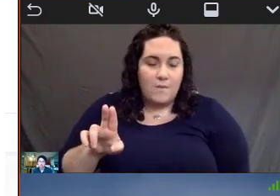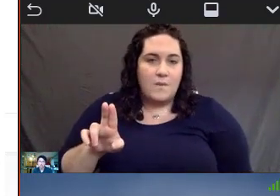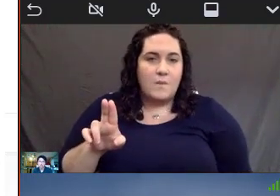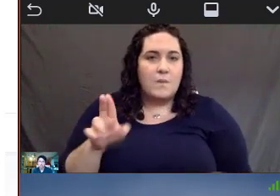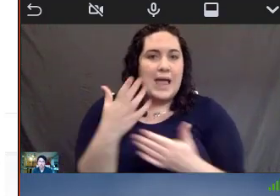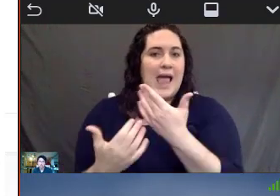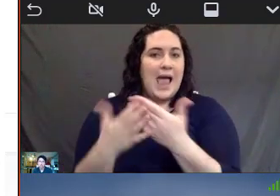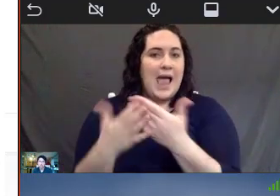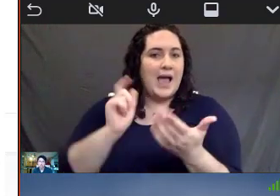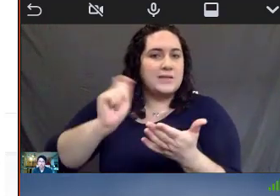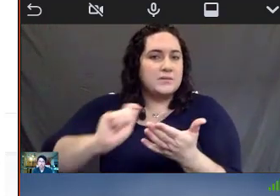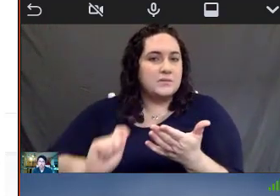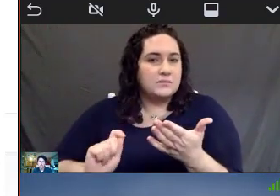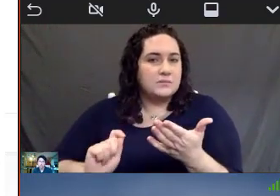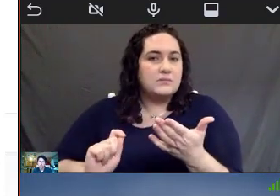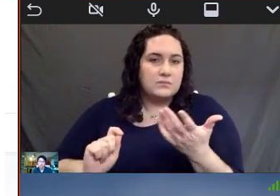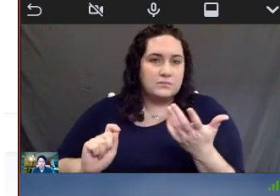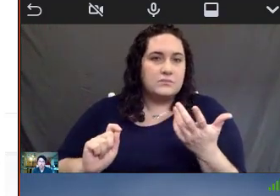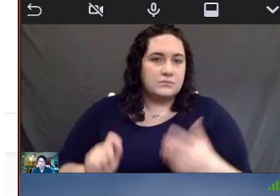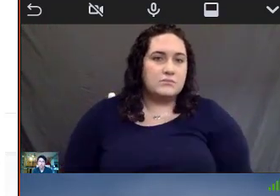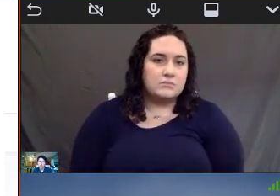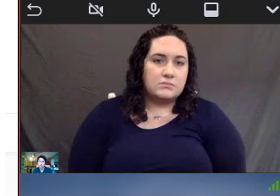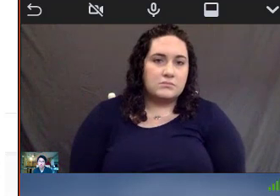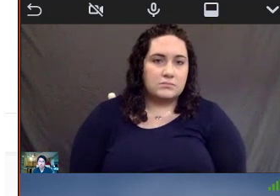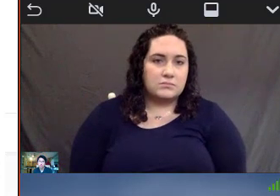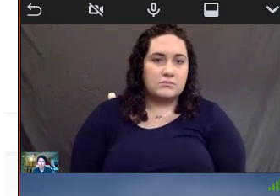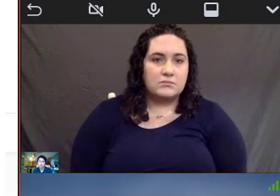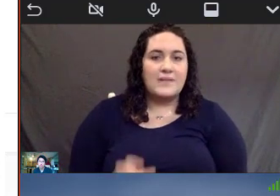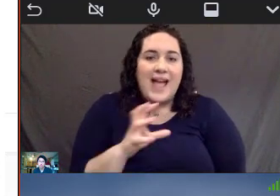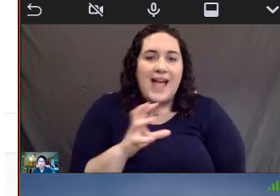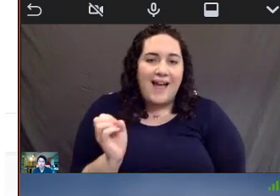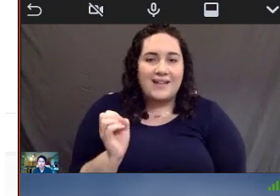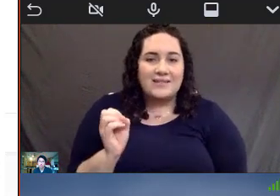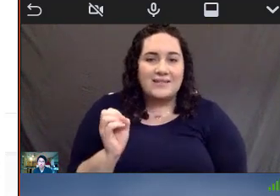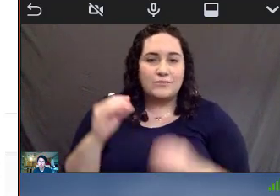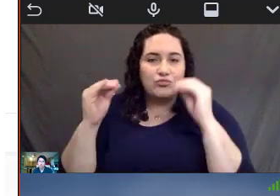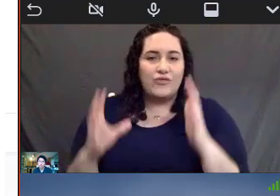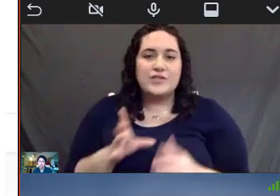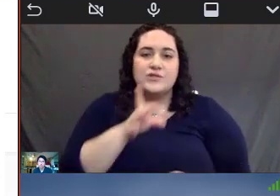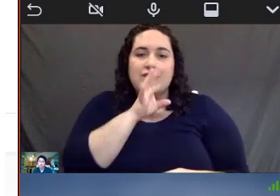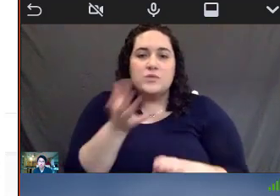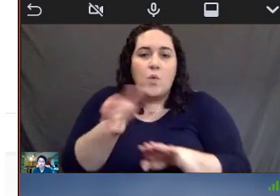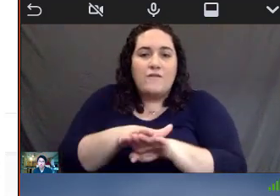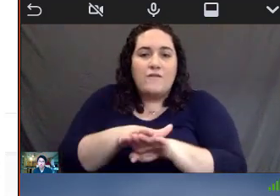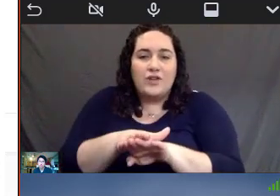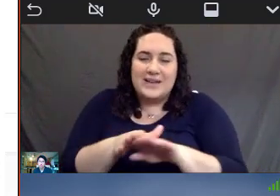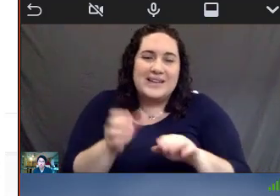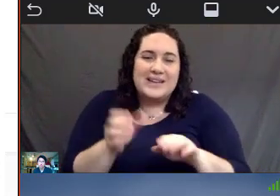and captioned as he's writing them. Although maybe there's not separate captions because